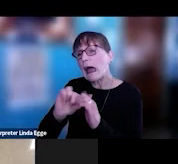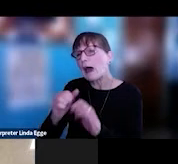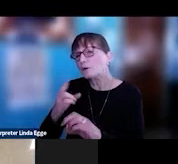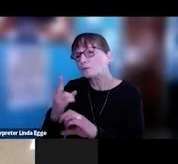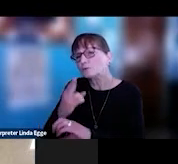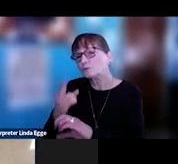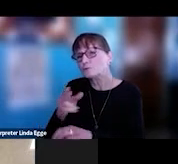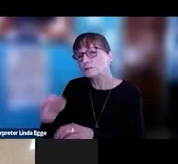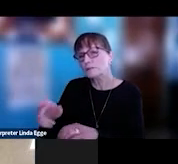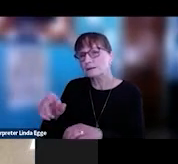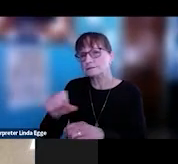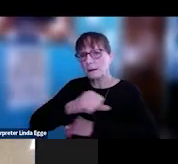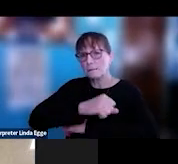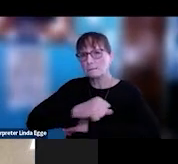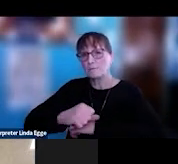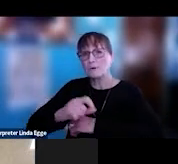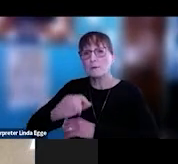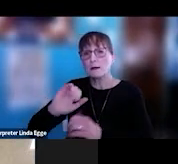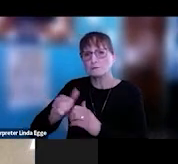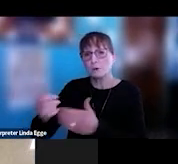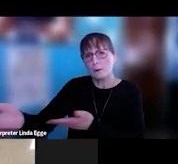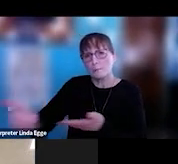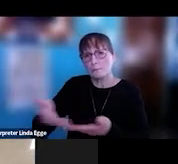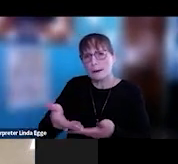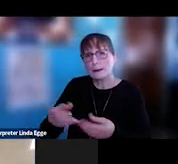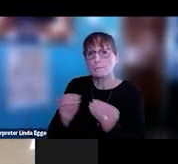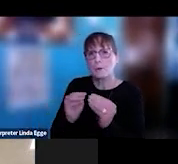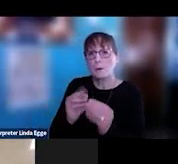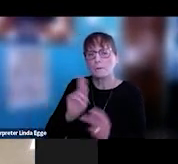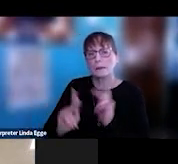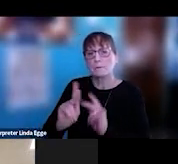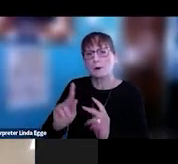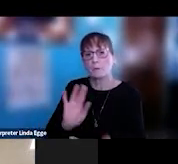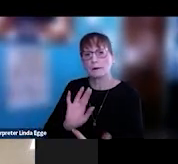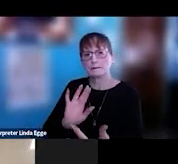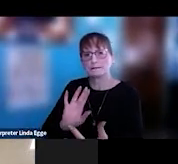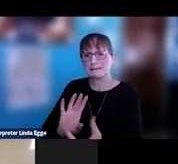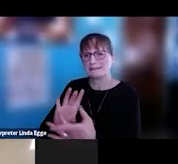this platform to bring in more people who are connected to what happens within